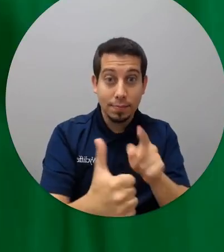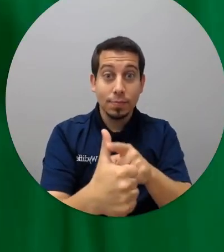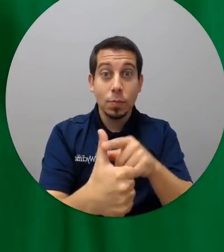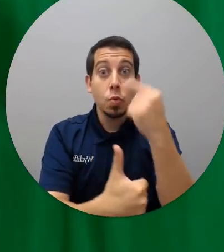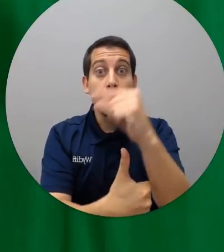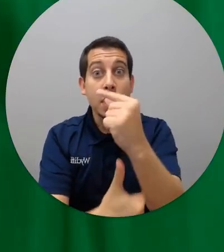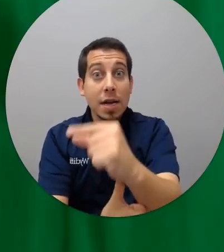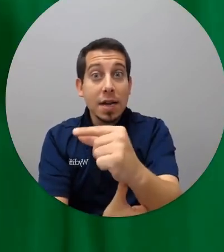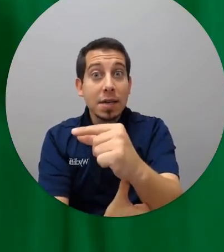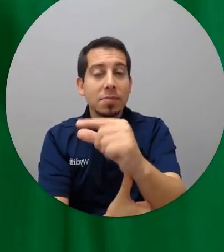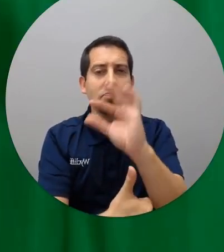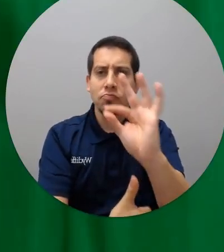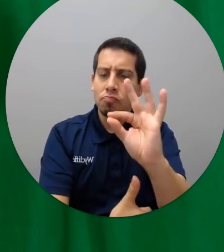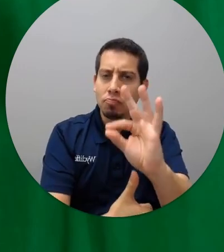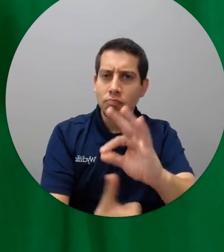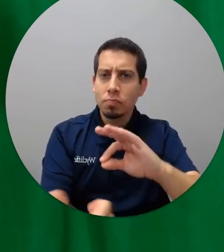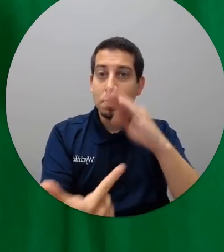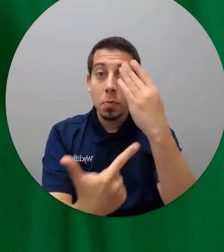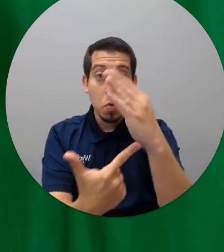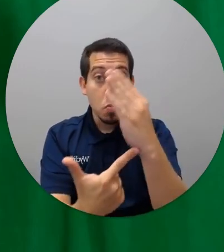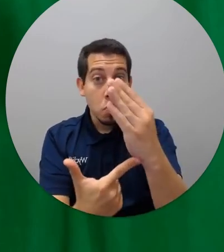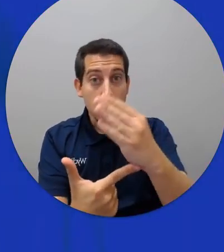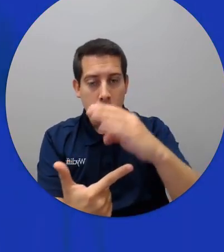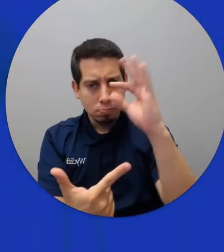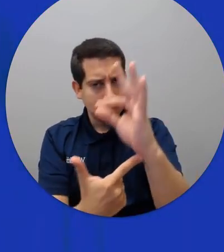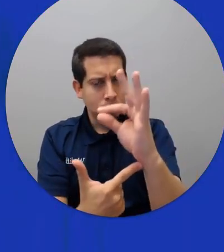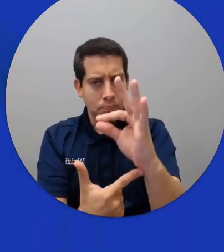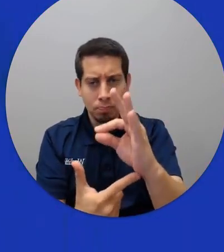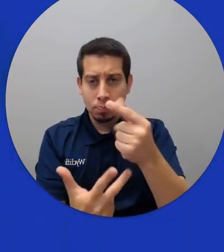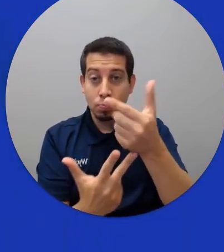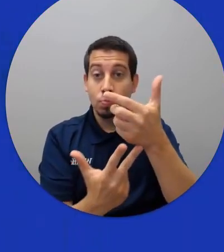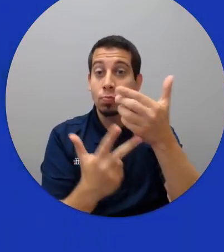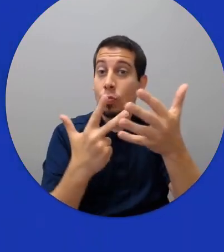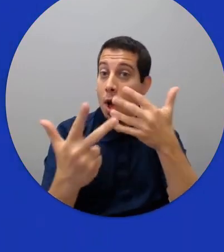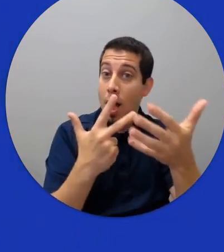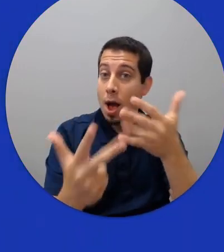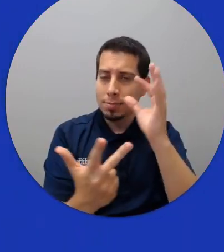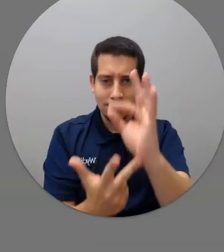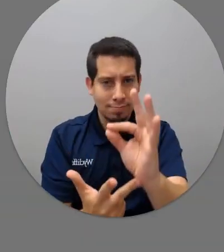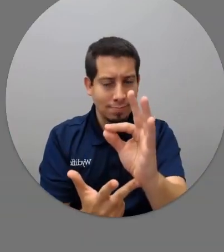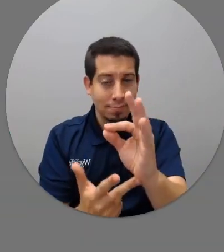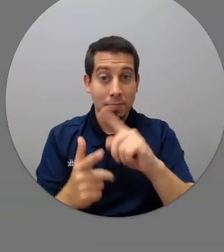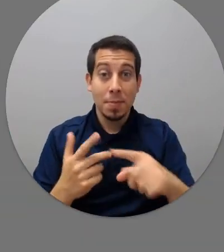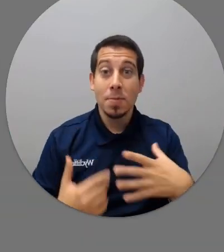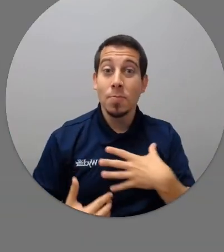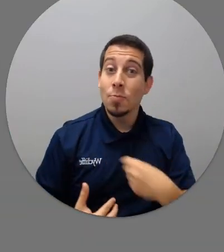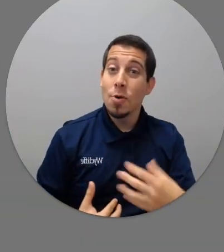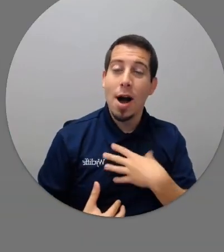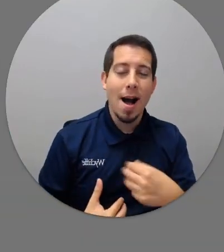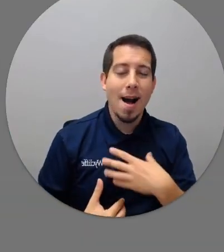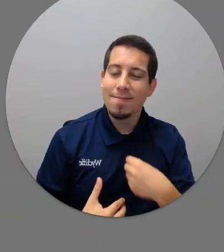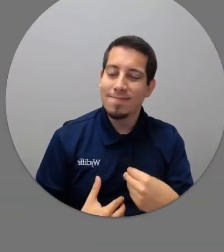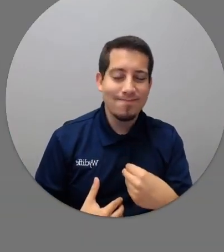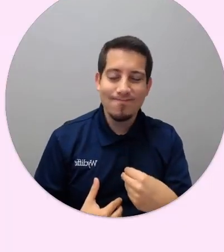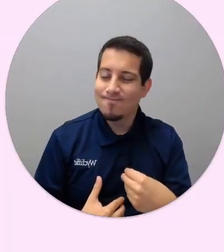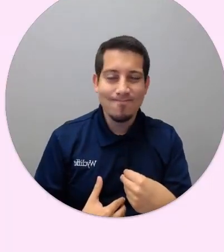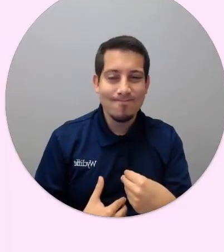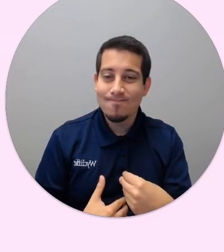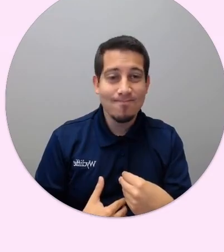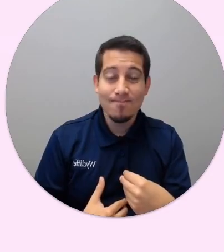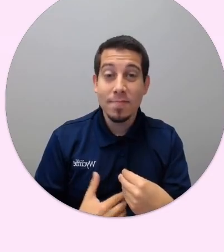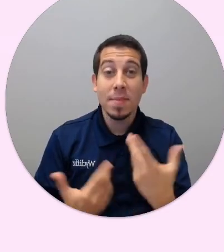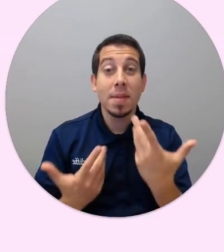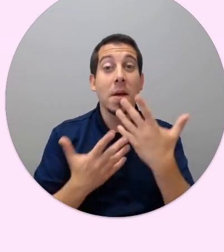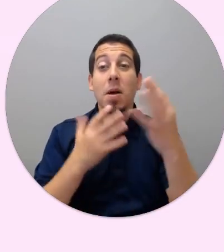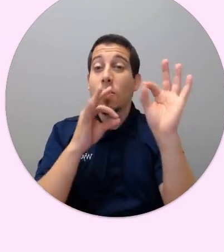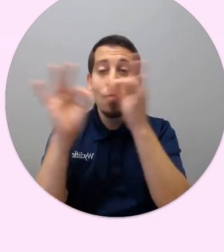to be fancy like in a green screen setup. They just need to be relatively plain and of a contrasting colour to the